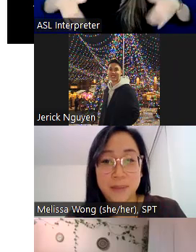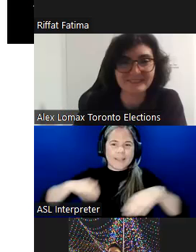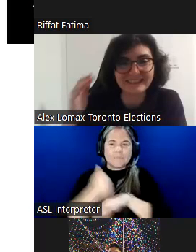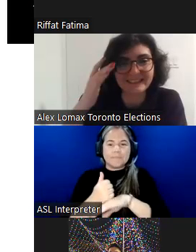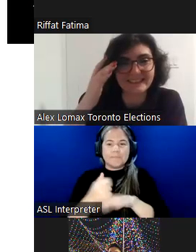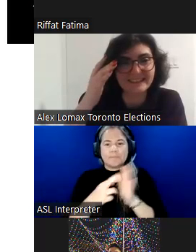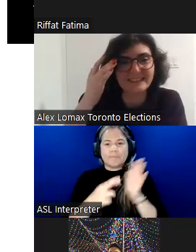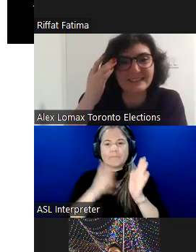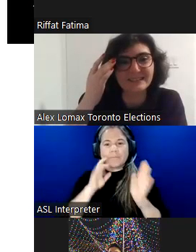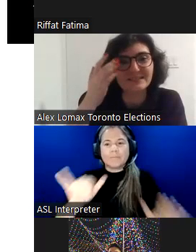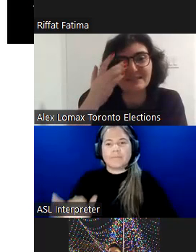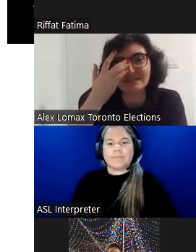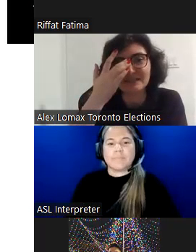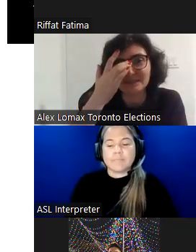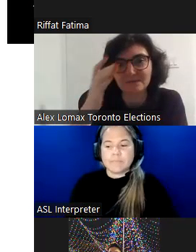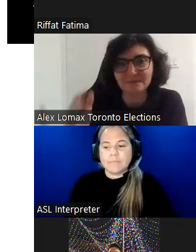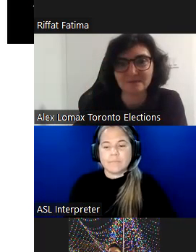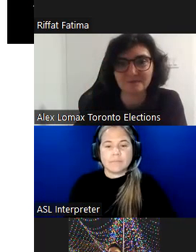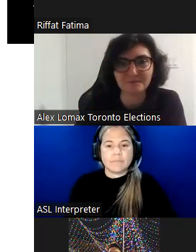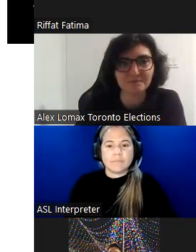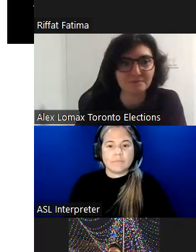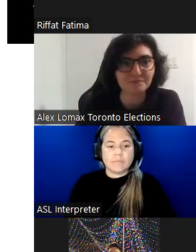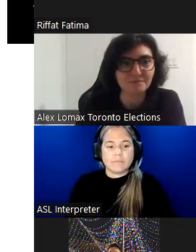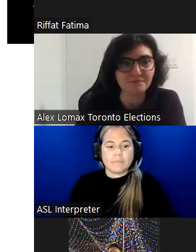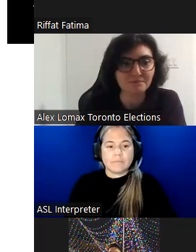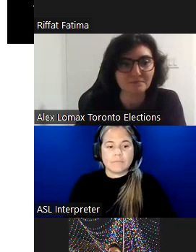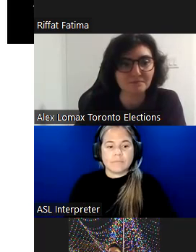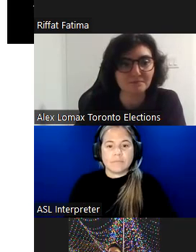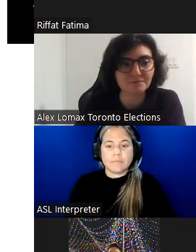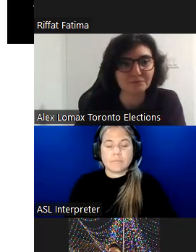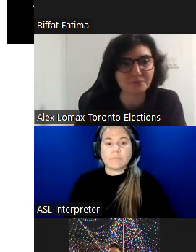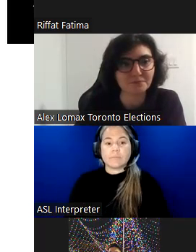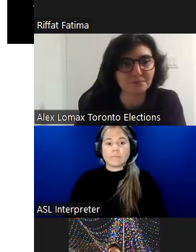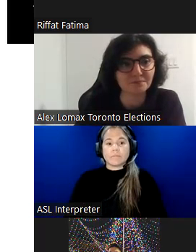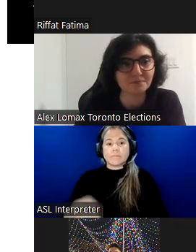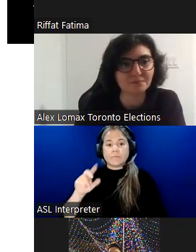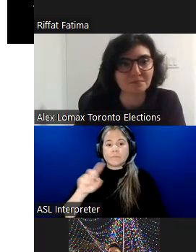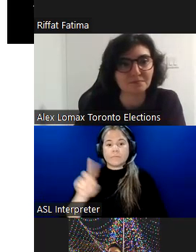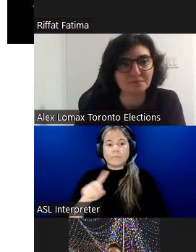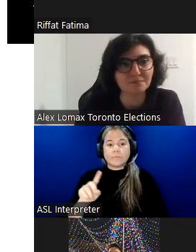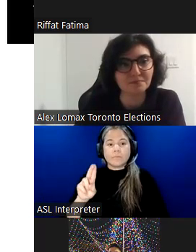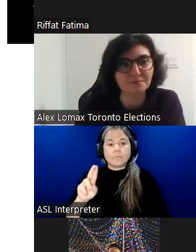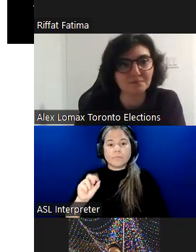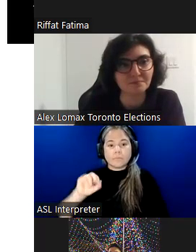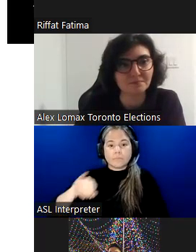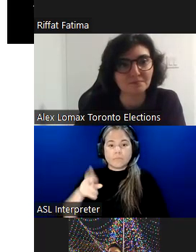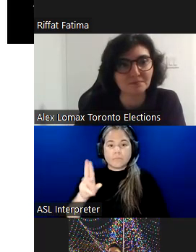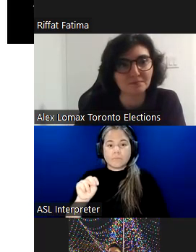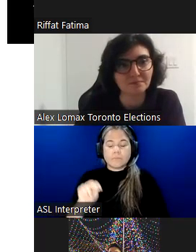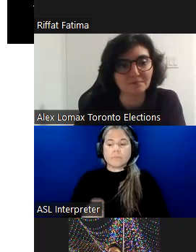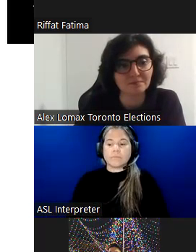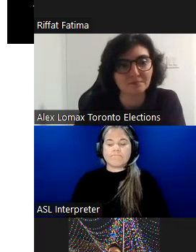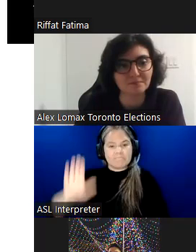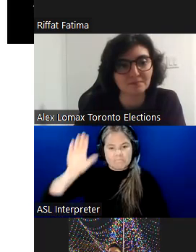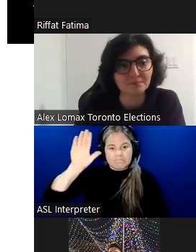that won't happen, but it's great to be prepared. Sojin, do you want to go ahead? Yes, I want to ask if we want